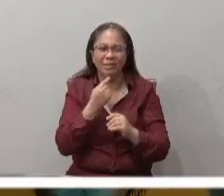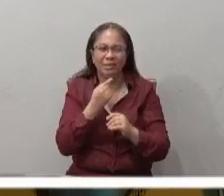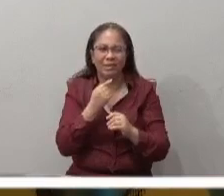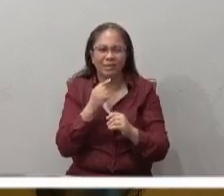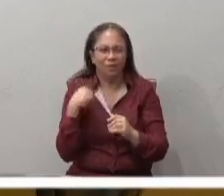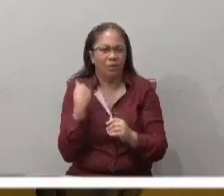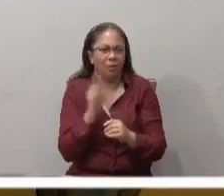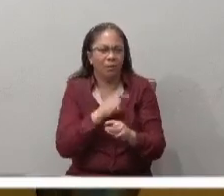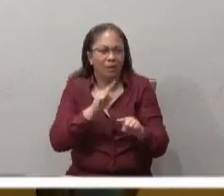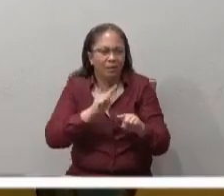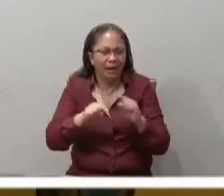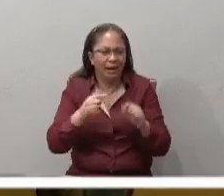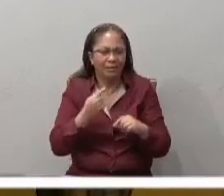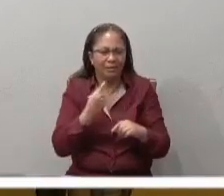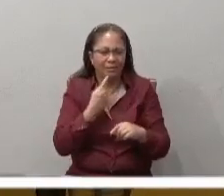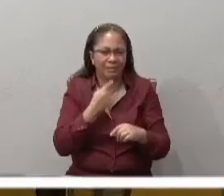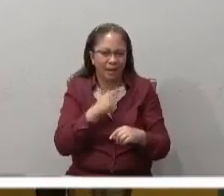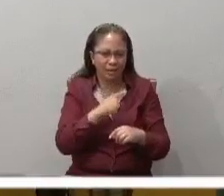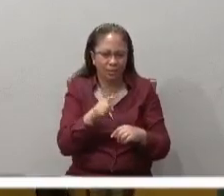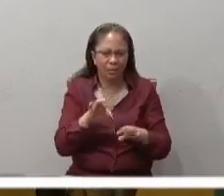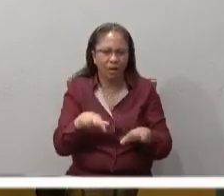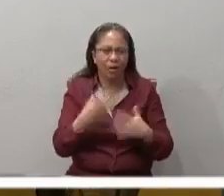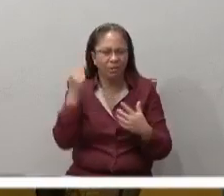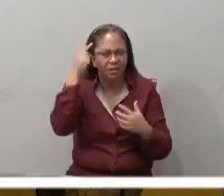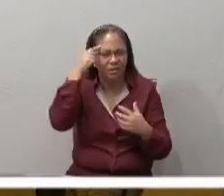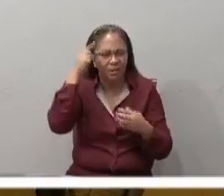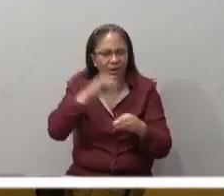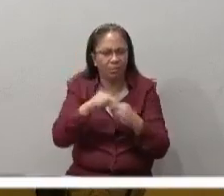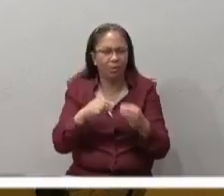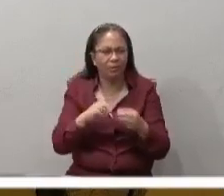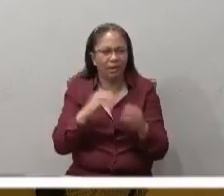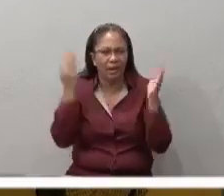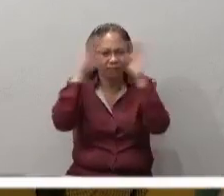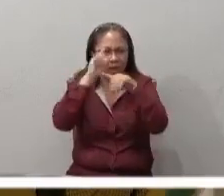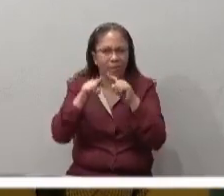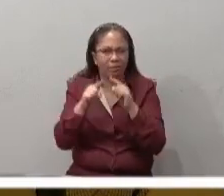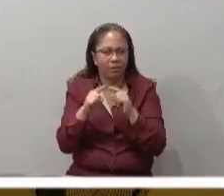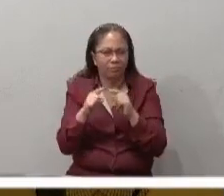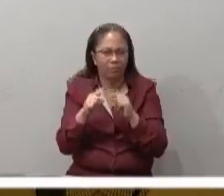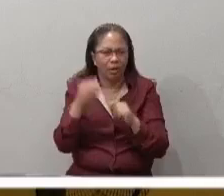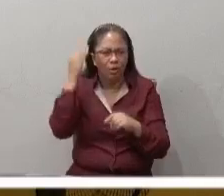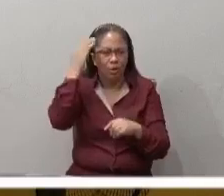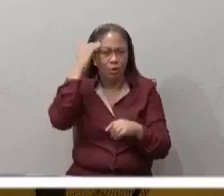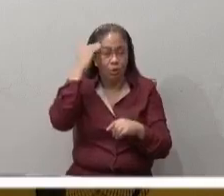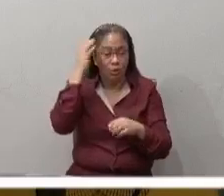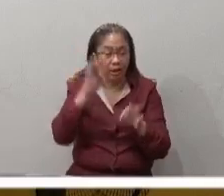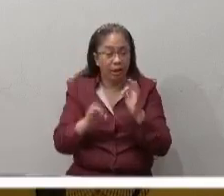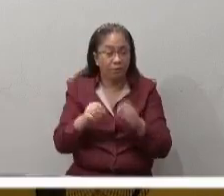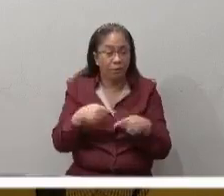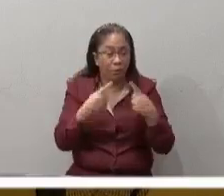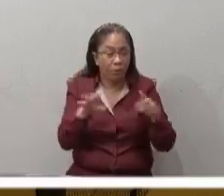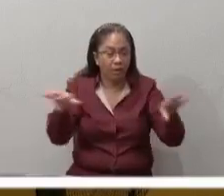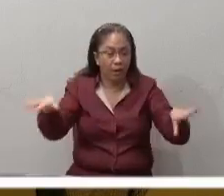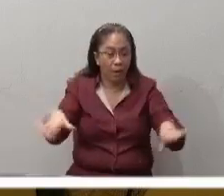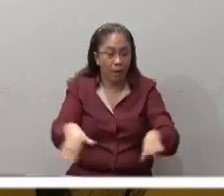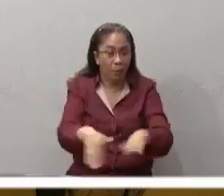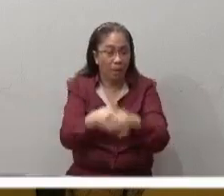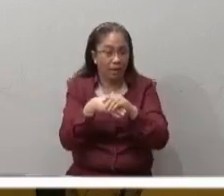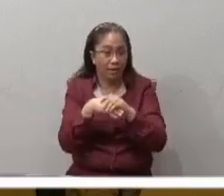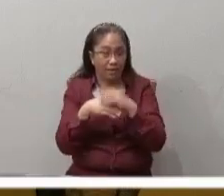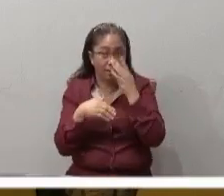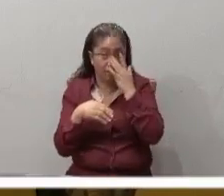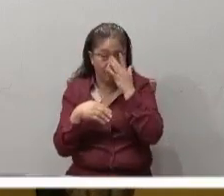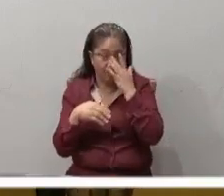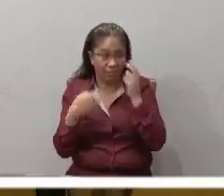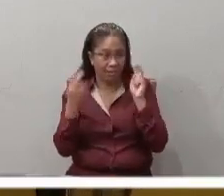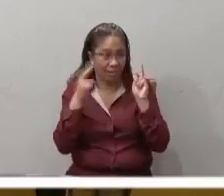think about heaven, but if you've ever gone to a wedding that was really done with incredible joy, if you've ever had a